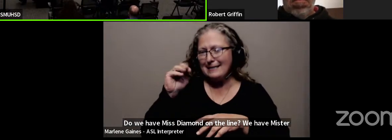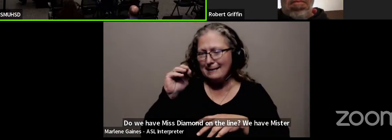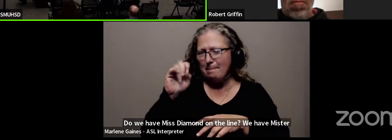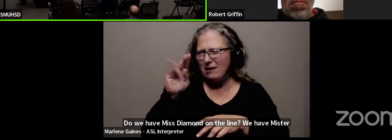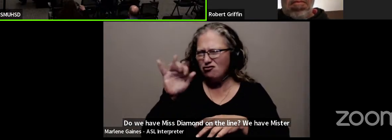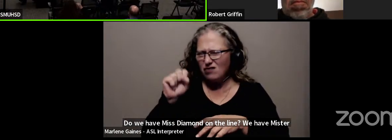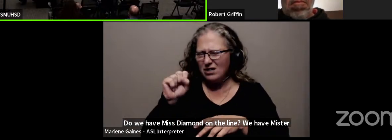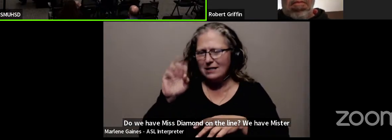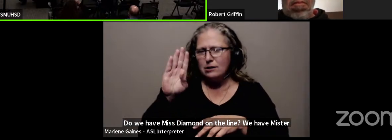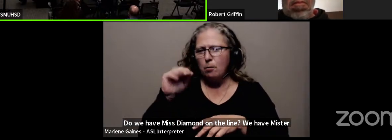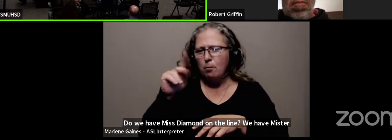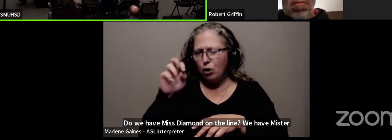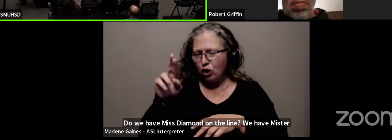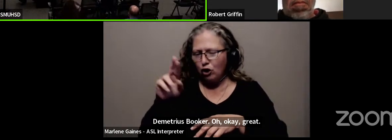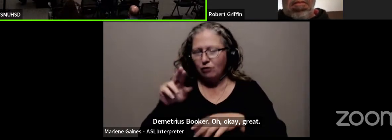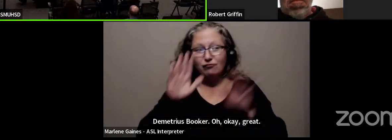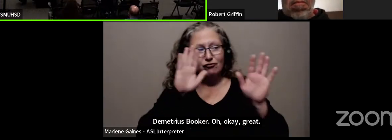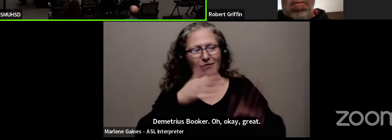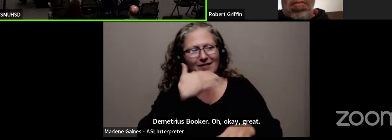great. Thank you.